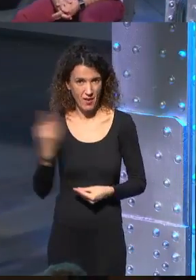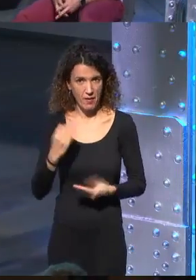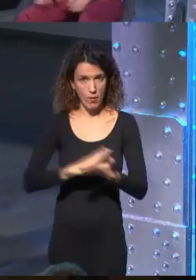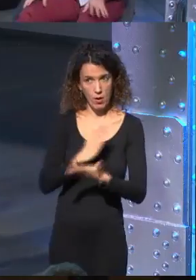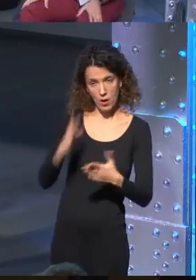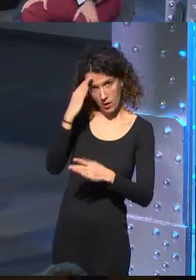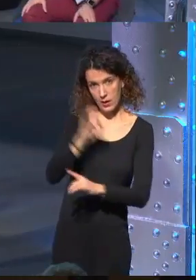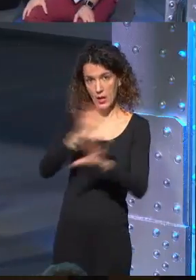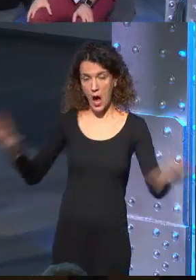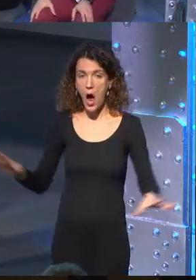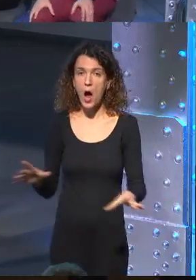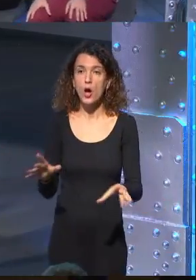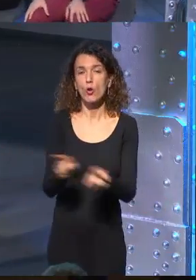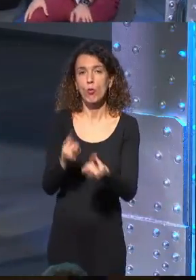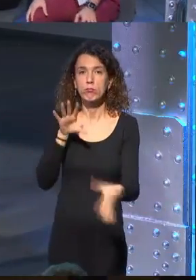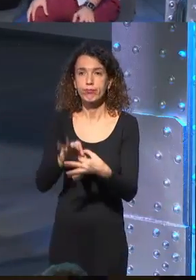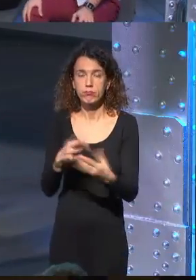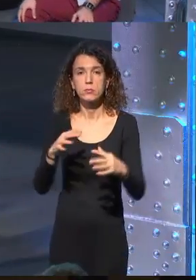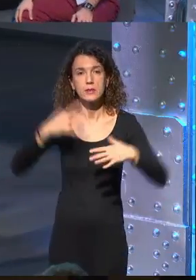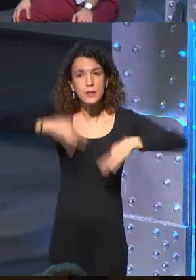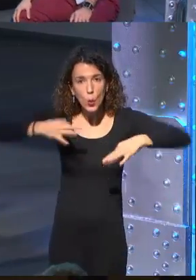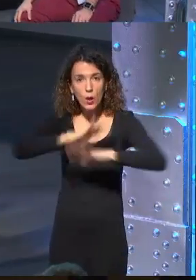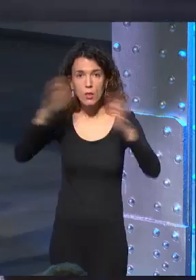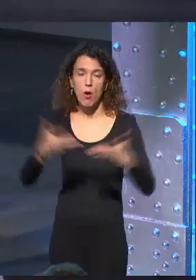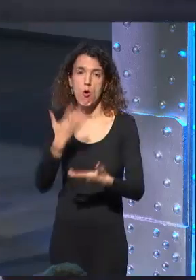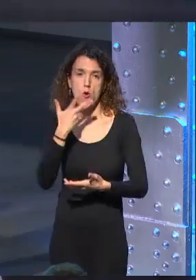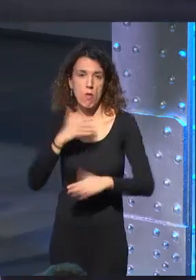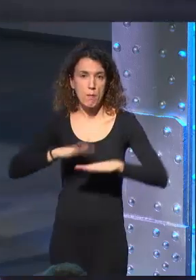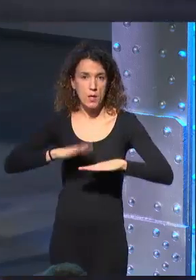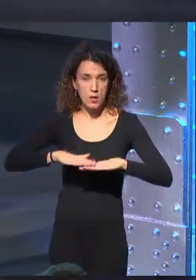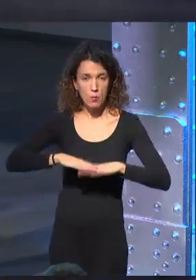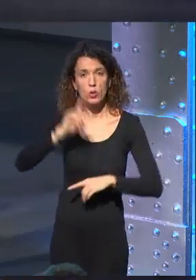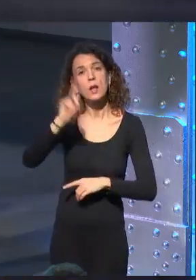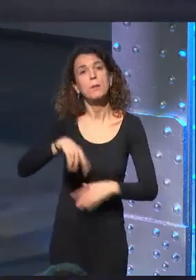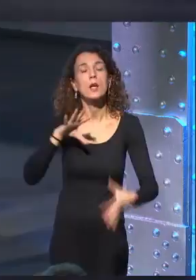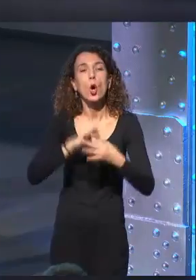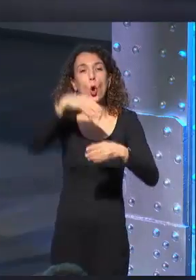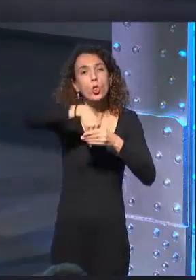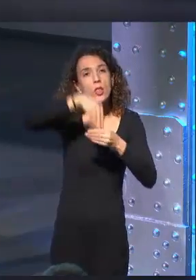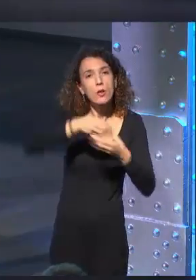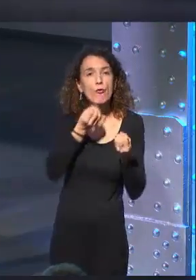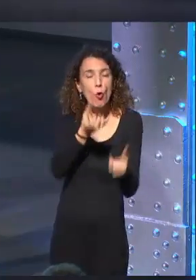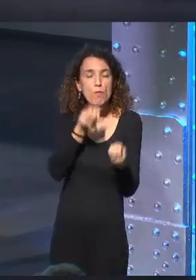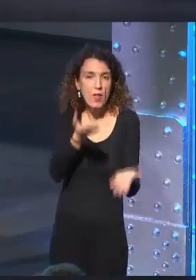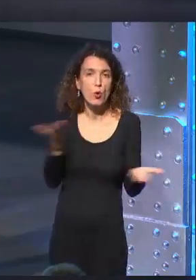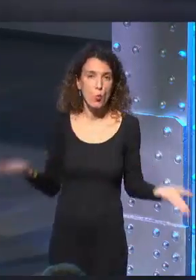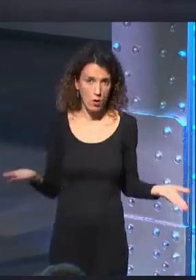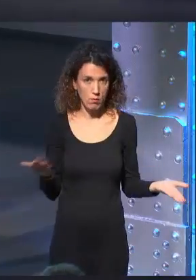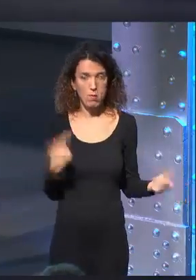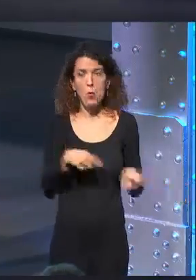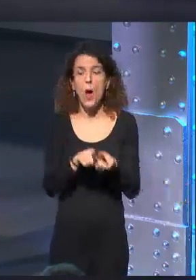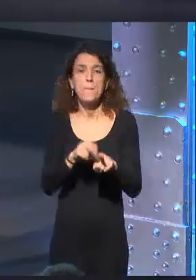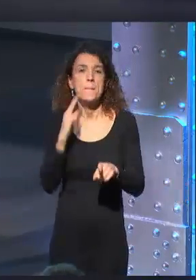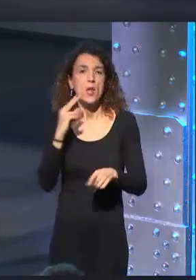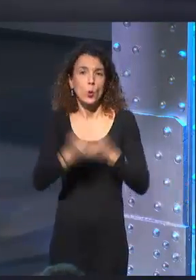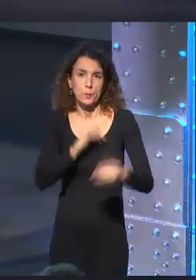professional level, but we must know how to use it. We must have different information about cybersecurity, and especially related